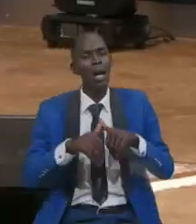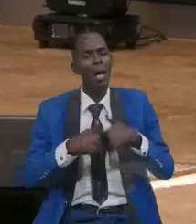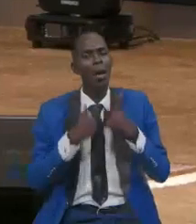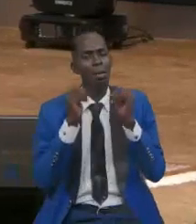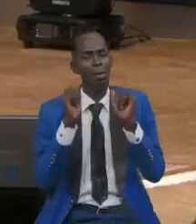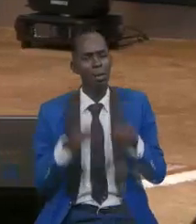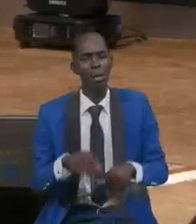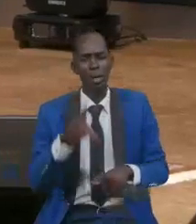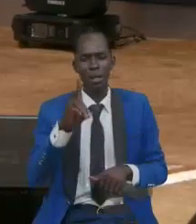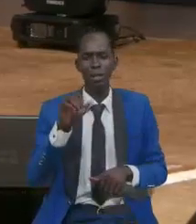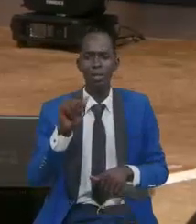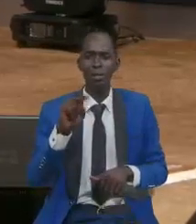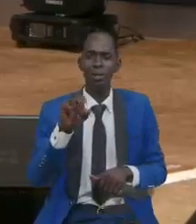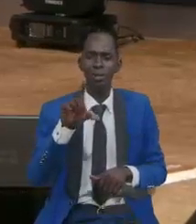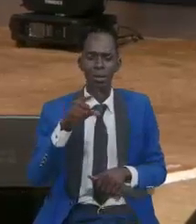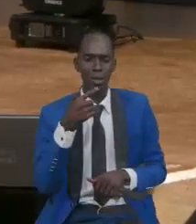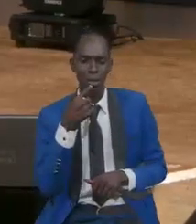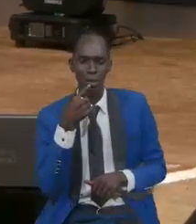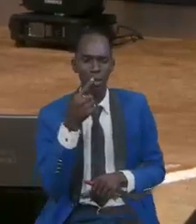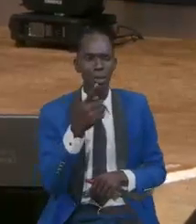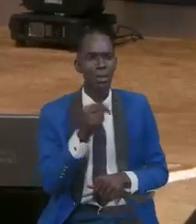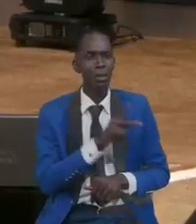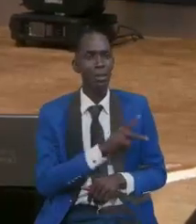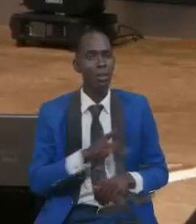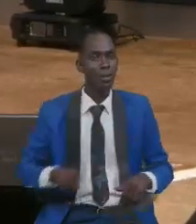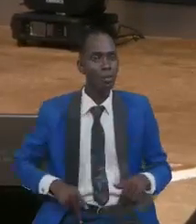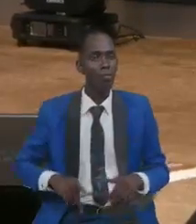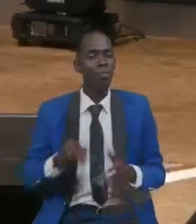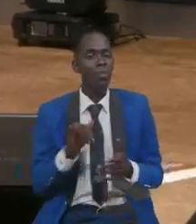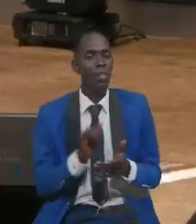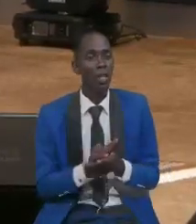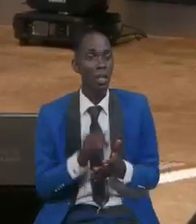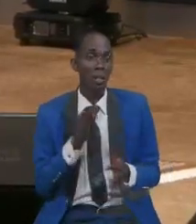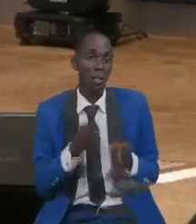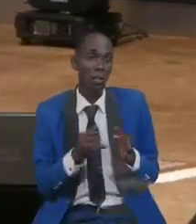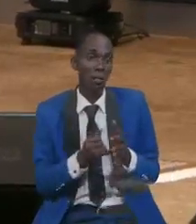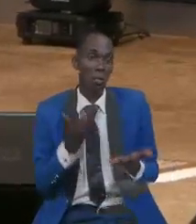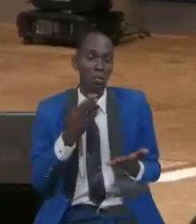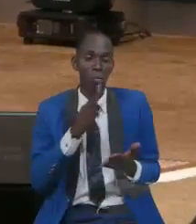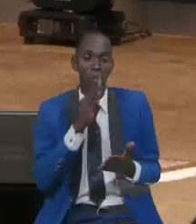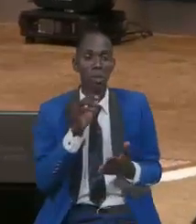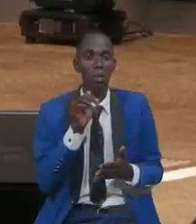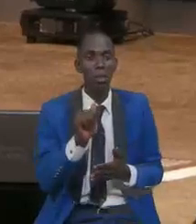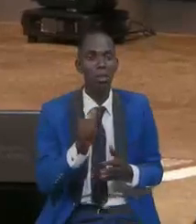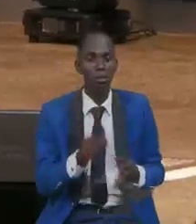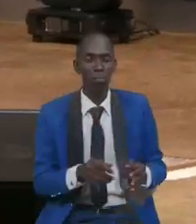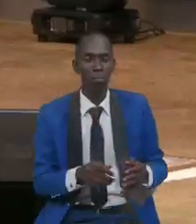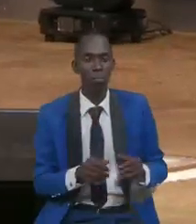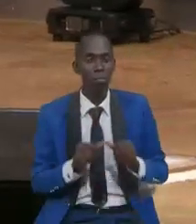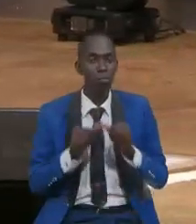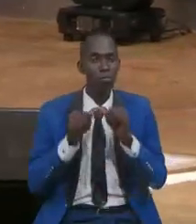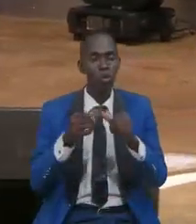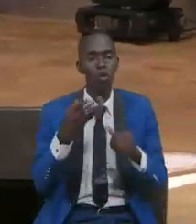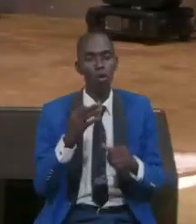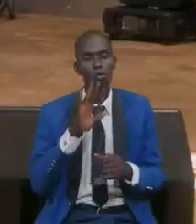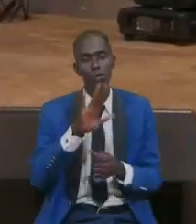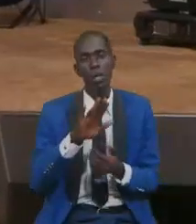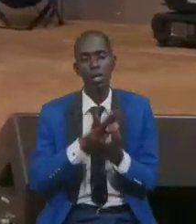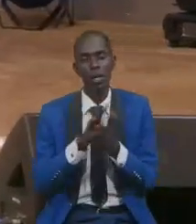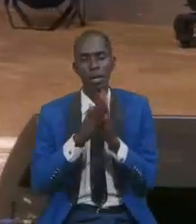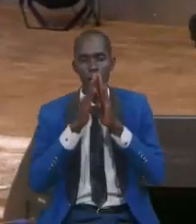him that it could be the lengthening of thy tranquility? Because in Jeremiah